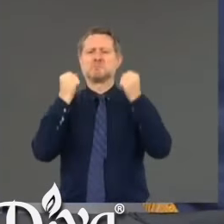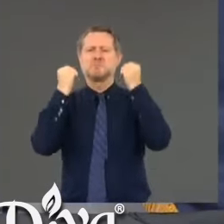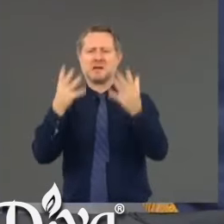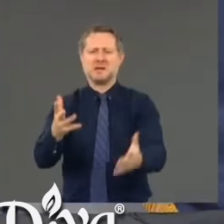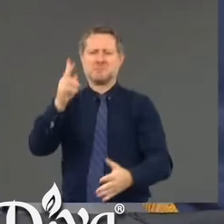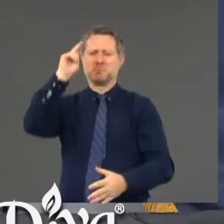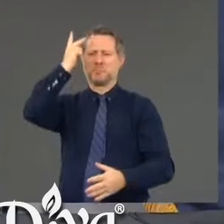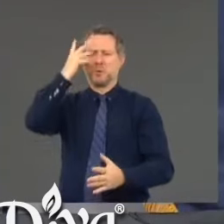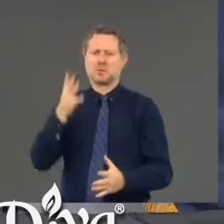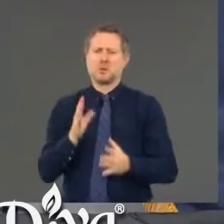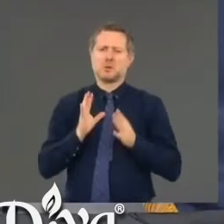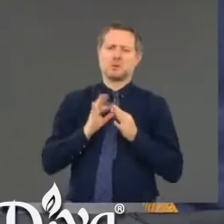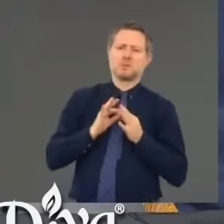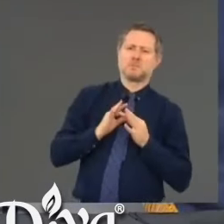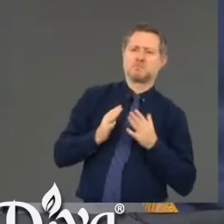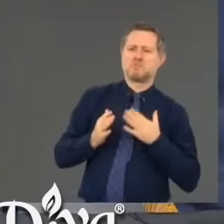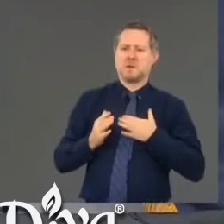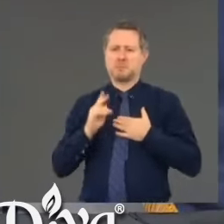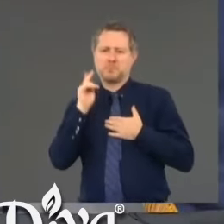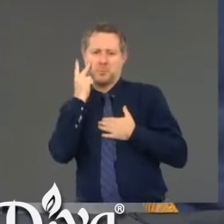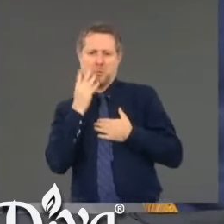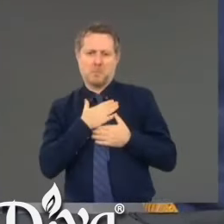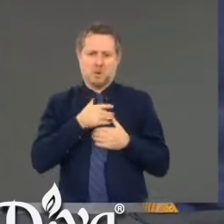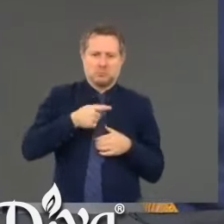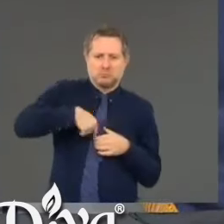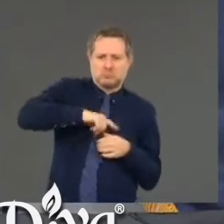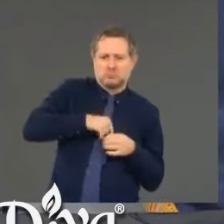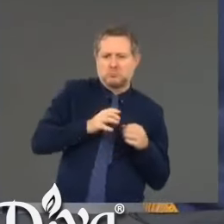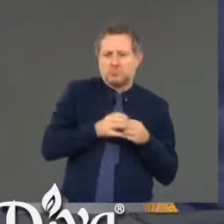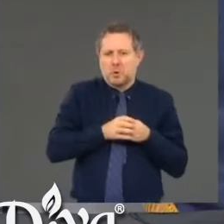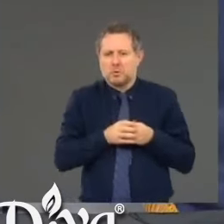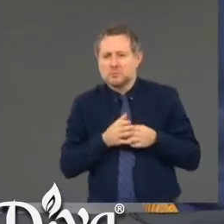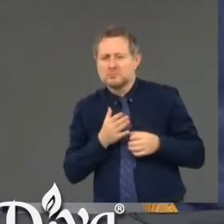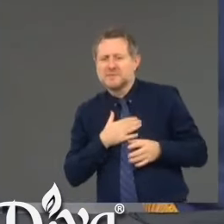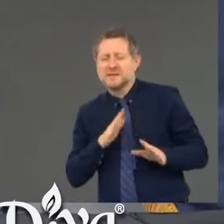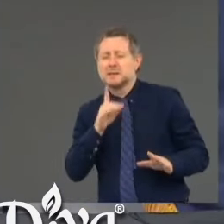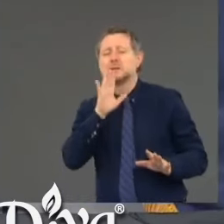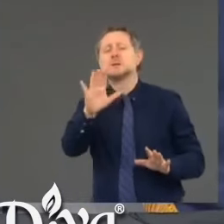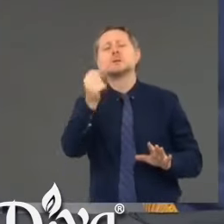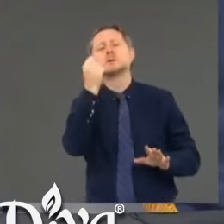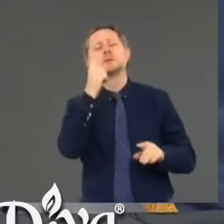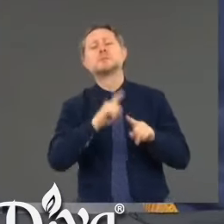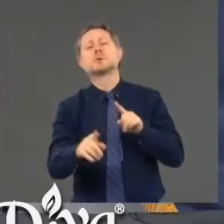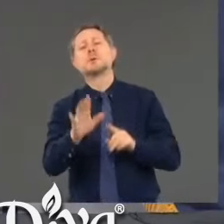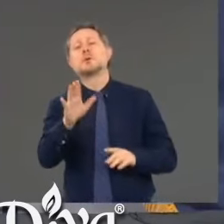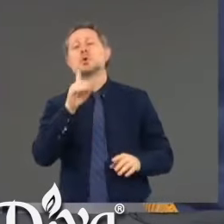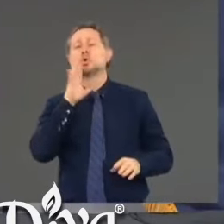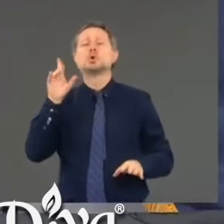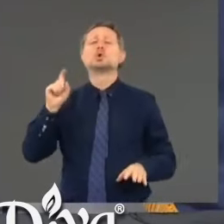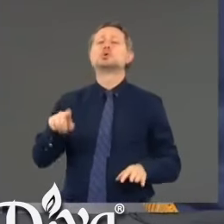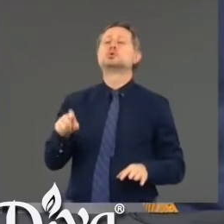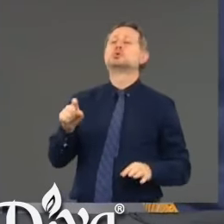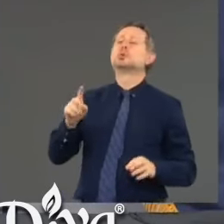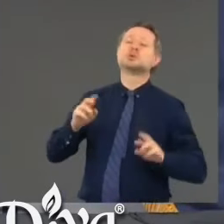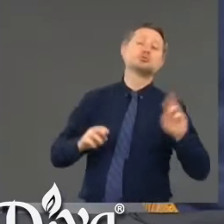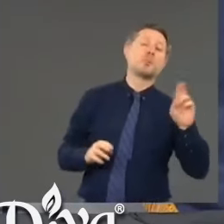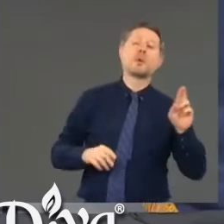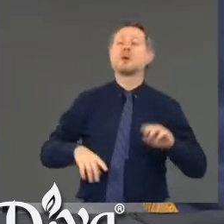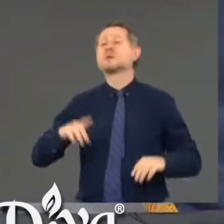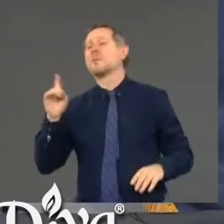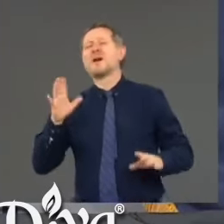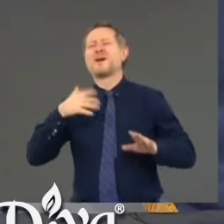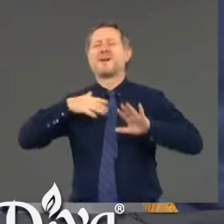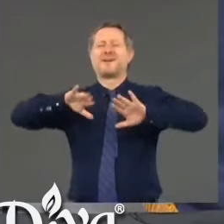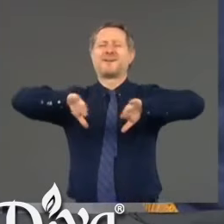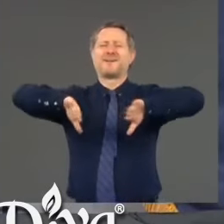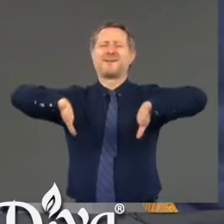saying today, and in this situation, they should rise above, and this should not be about politics.